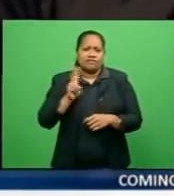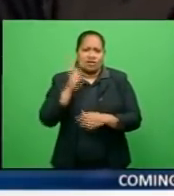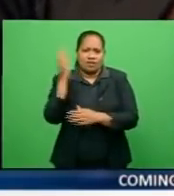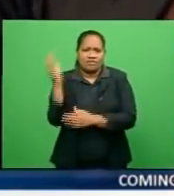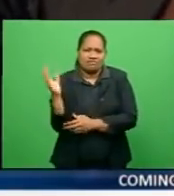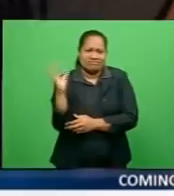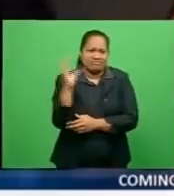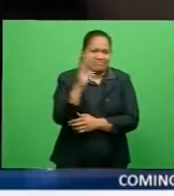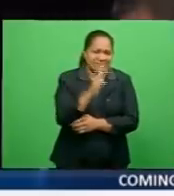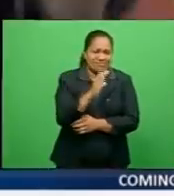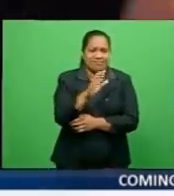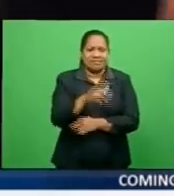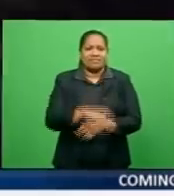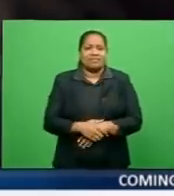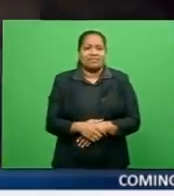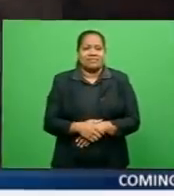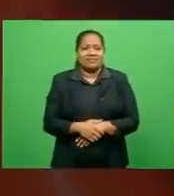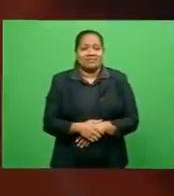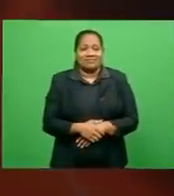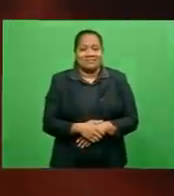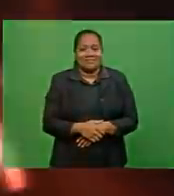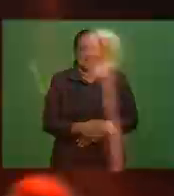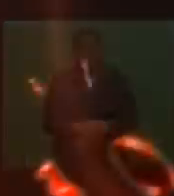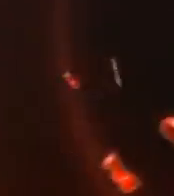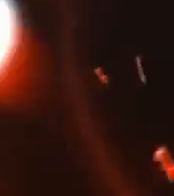Champion. Details after the break.